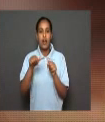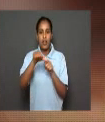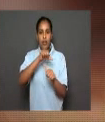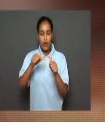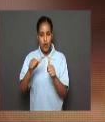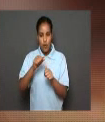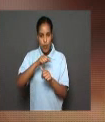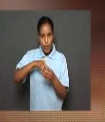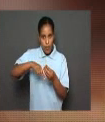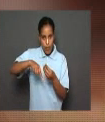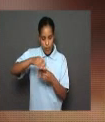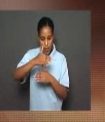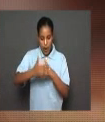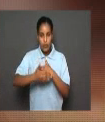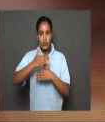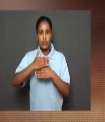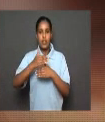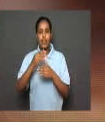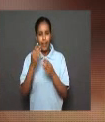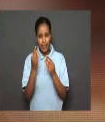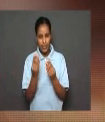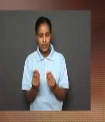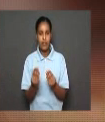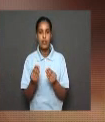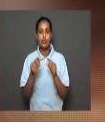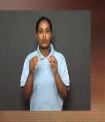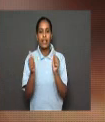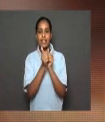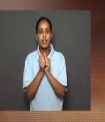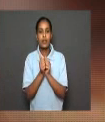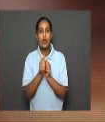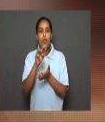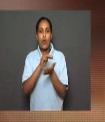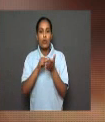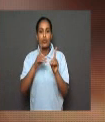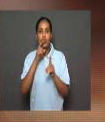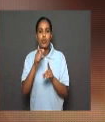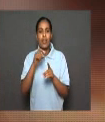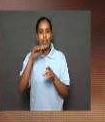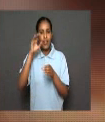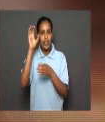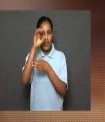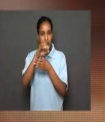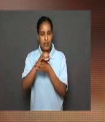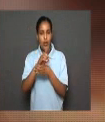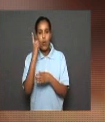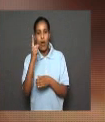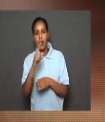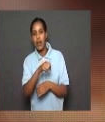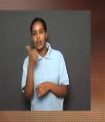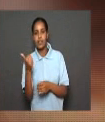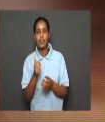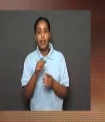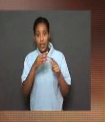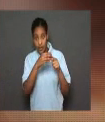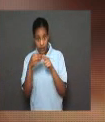bound tightly together. The molecules do not interact with one another